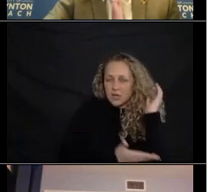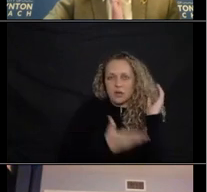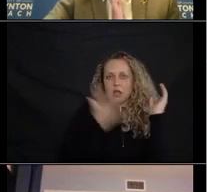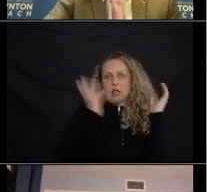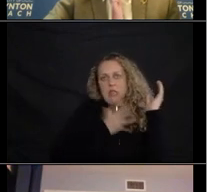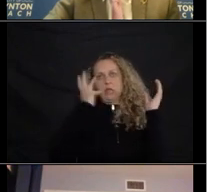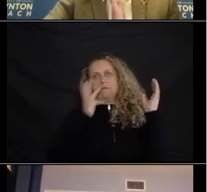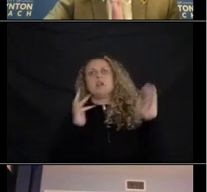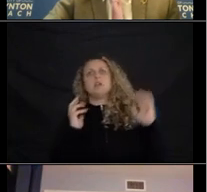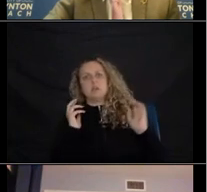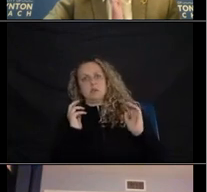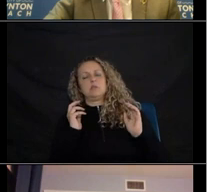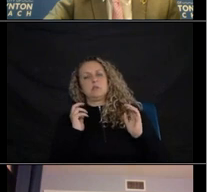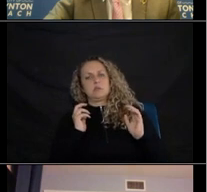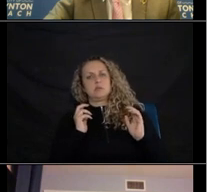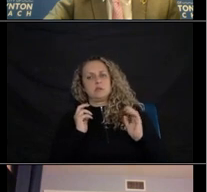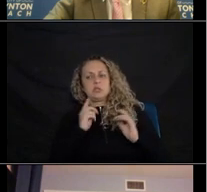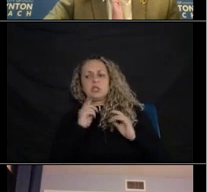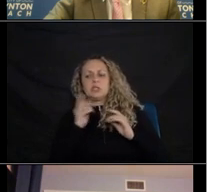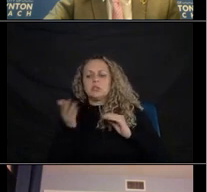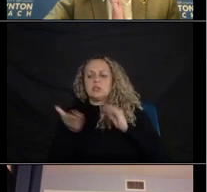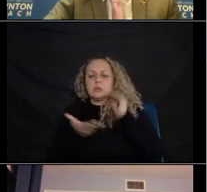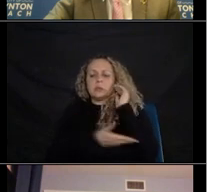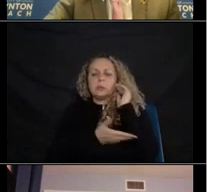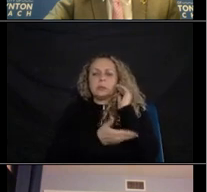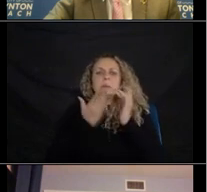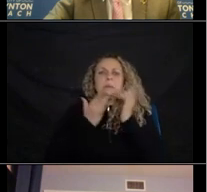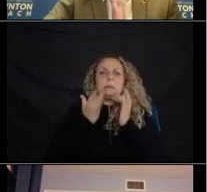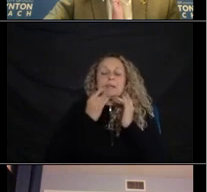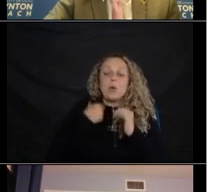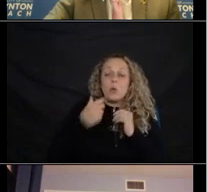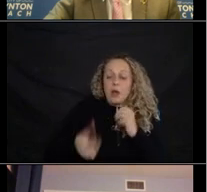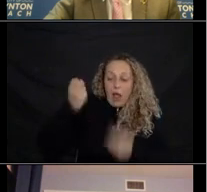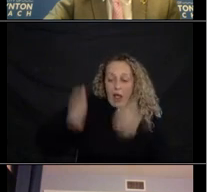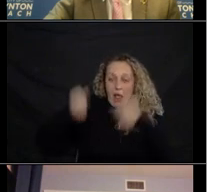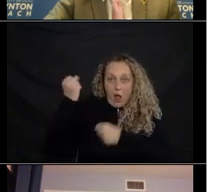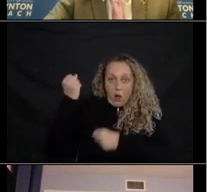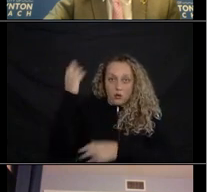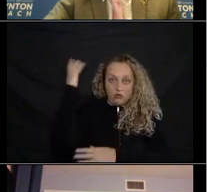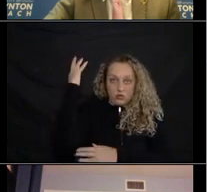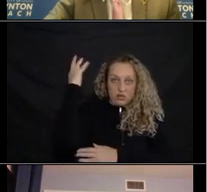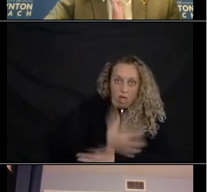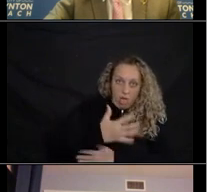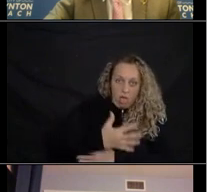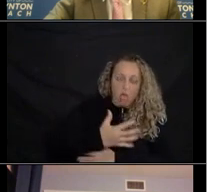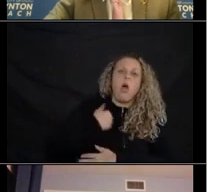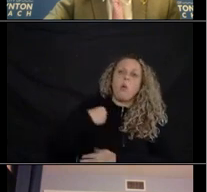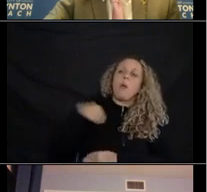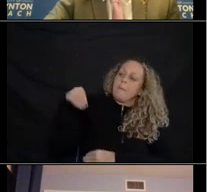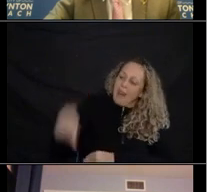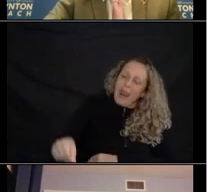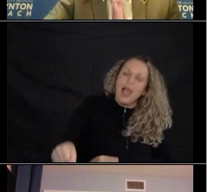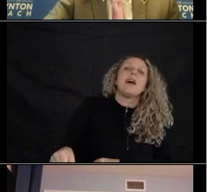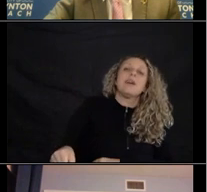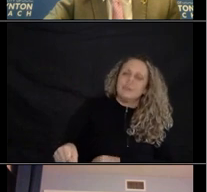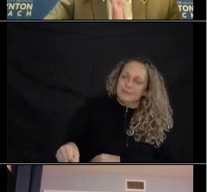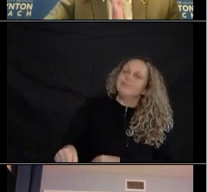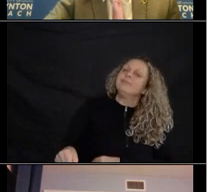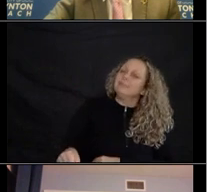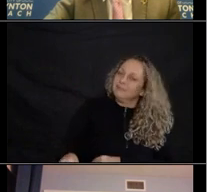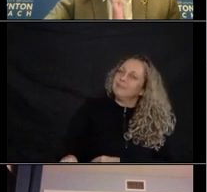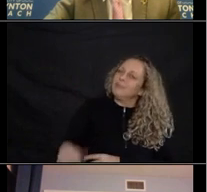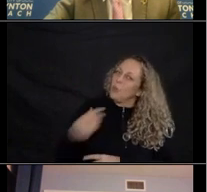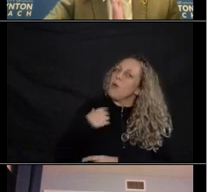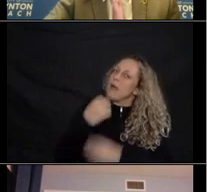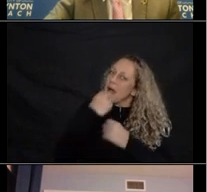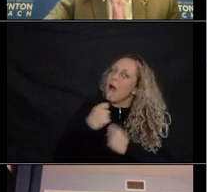be disturbed. And we also like putting in trees if we're taking trees out. So we do care about our environment and we do care